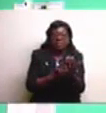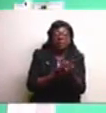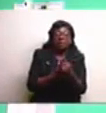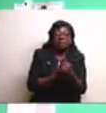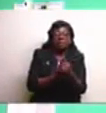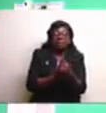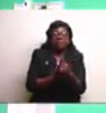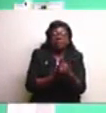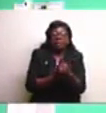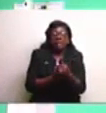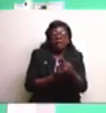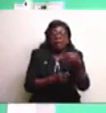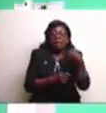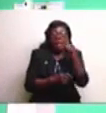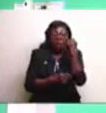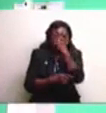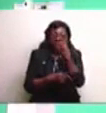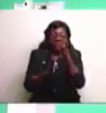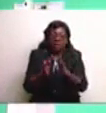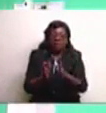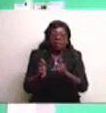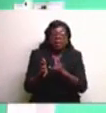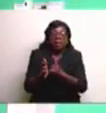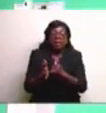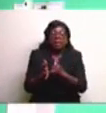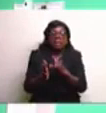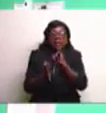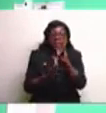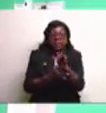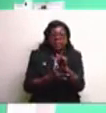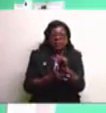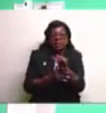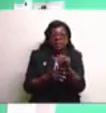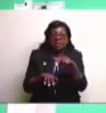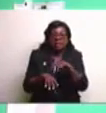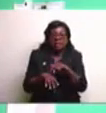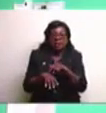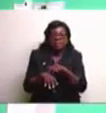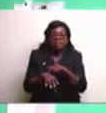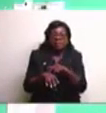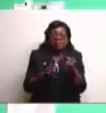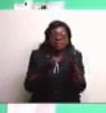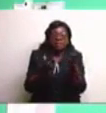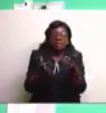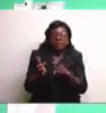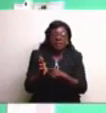Bahamas. Madam Speaker, it is in fact occasions such as